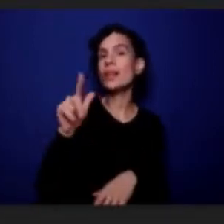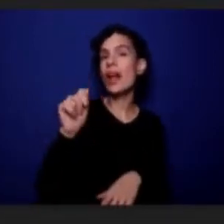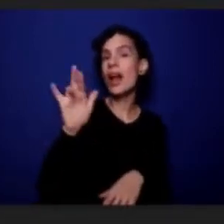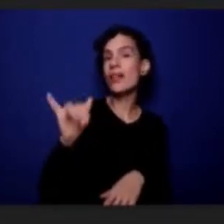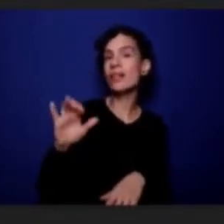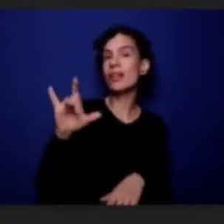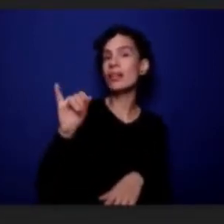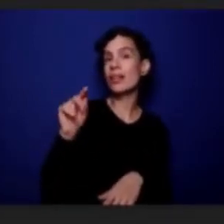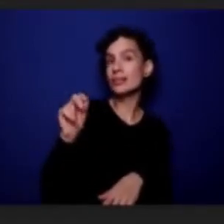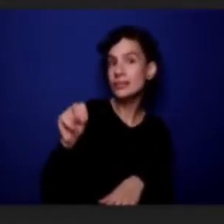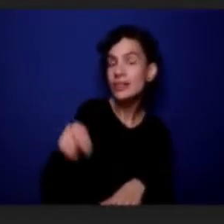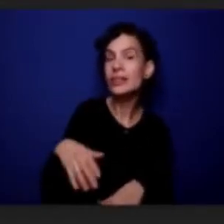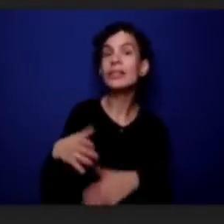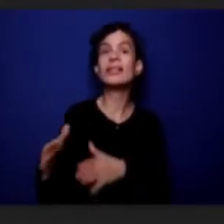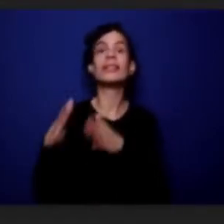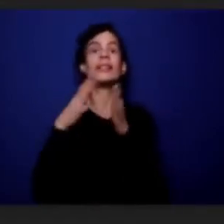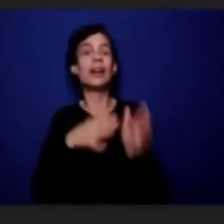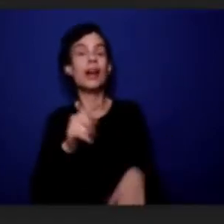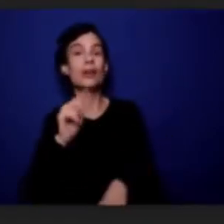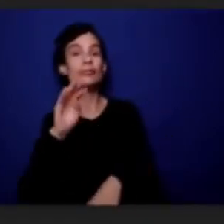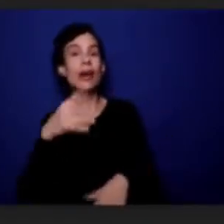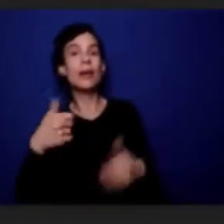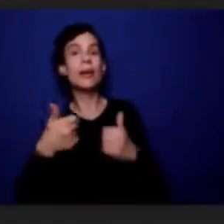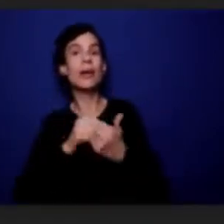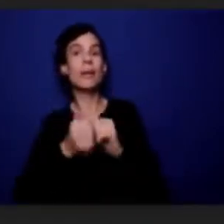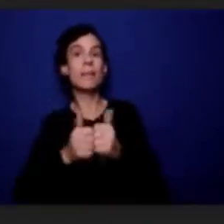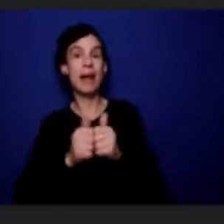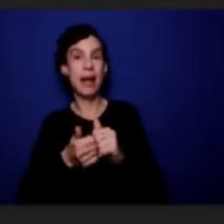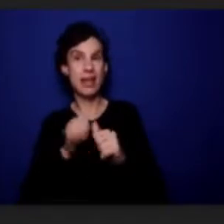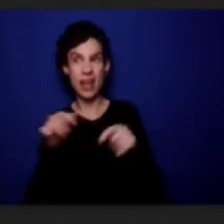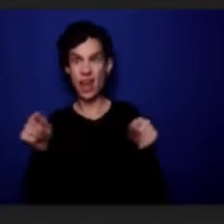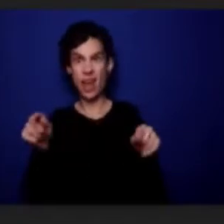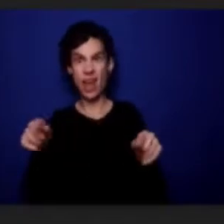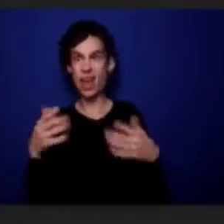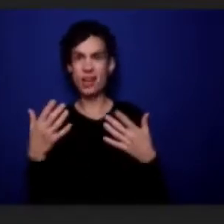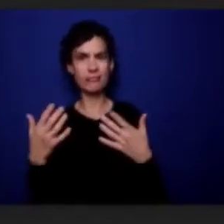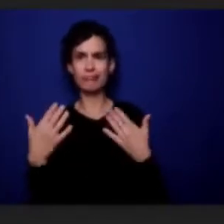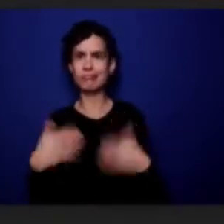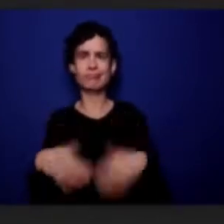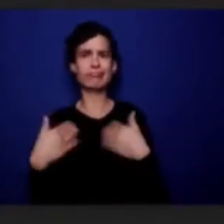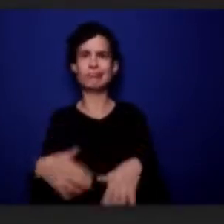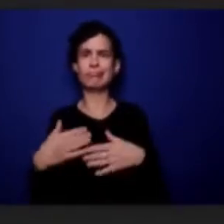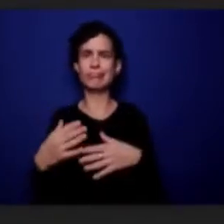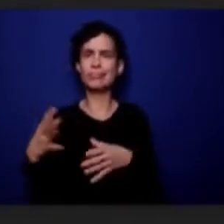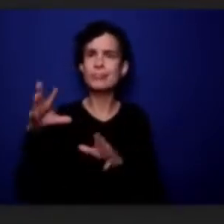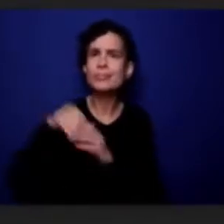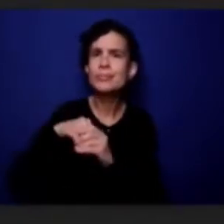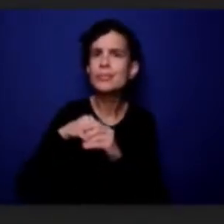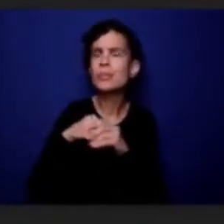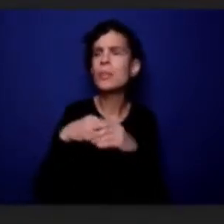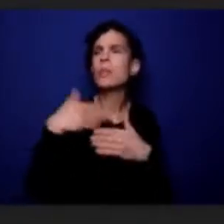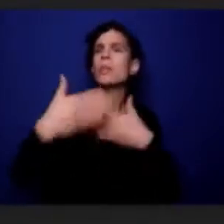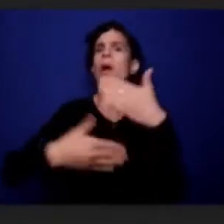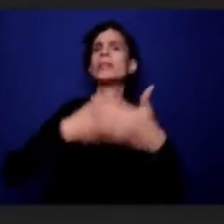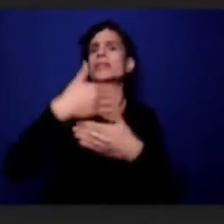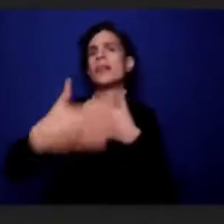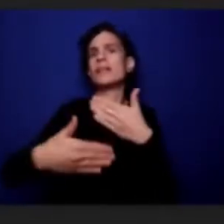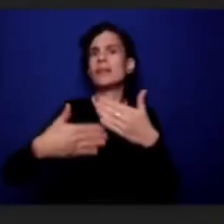context, to sort of depict images of Hillary Clinton and Trump, and was used